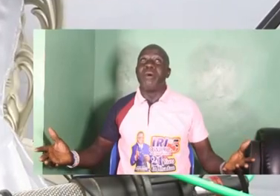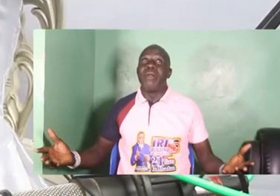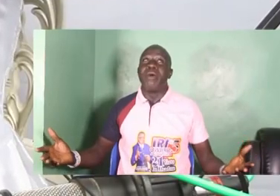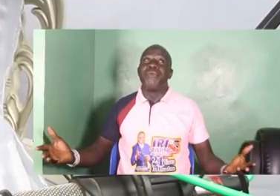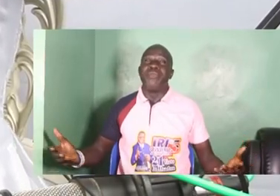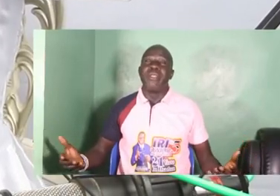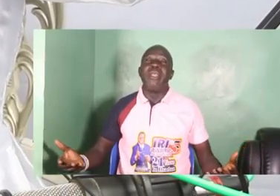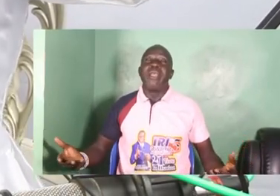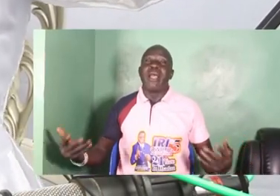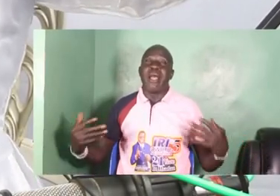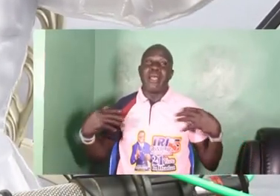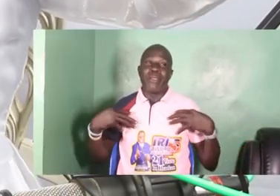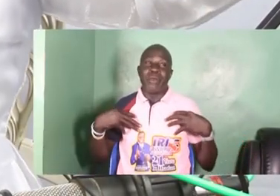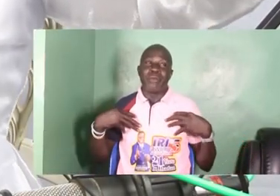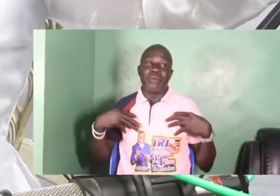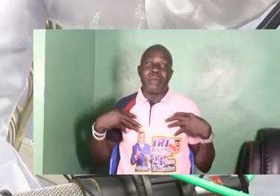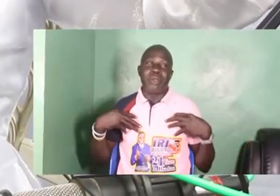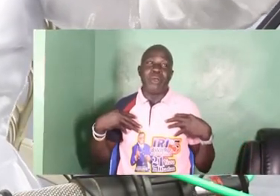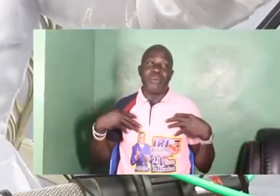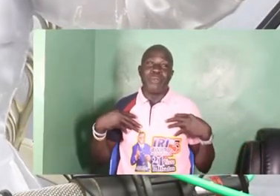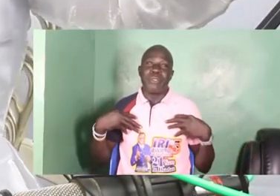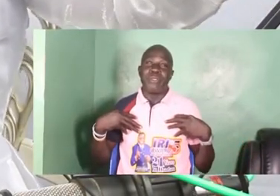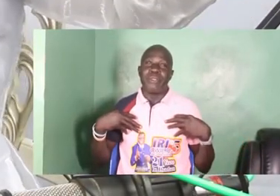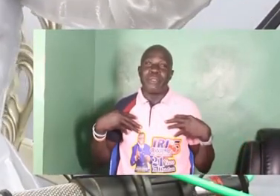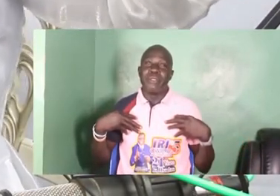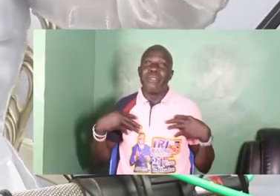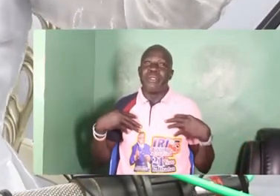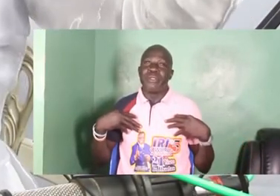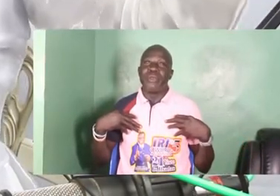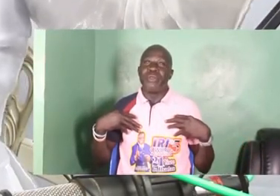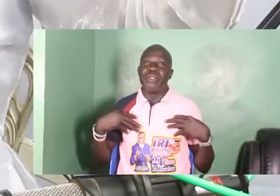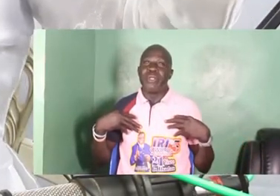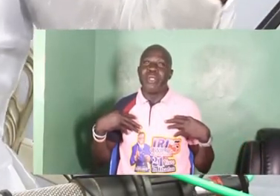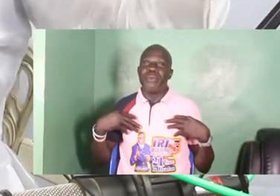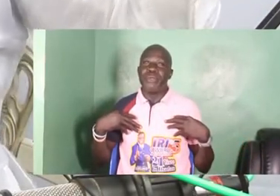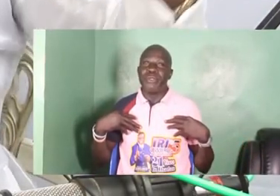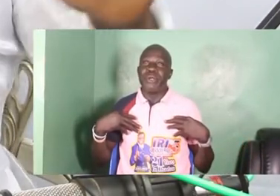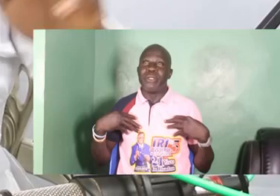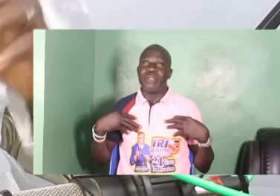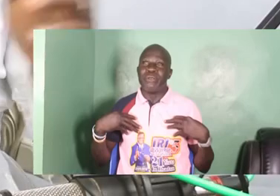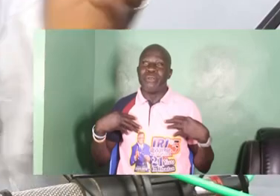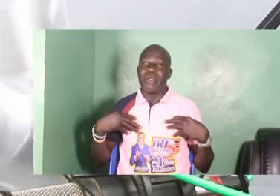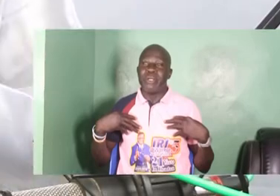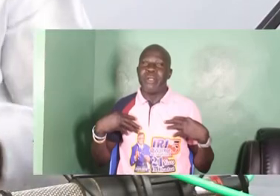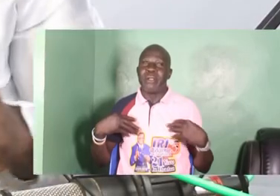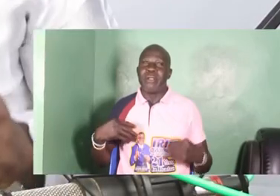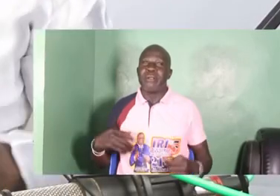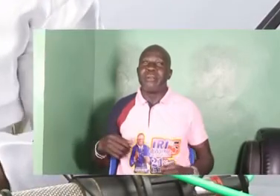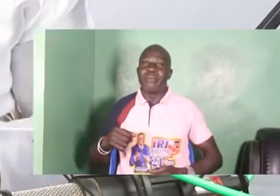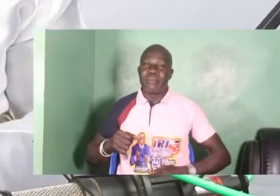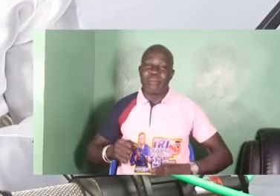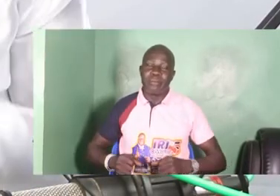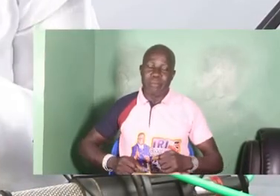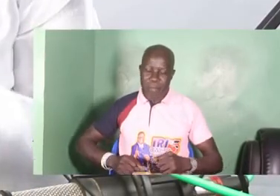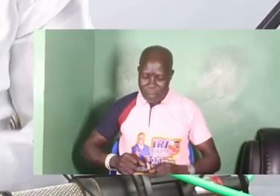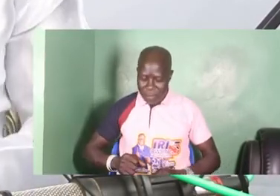bago wa lofi, aya kuwa kami, tori emi yo ni nure.